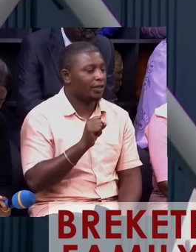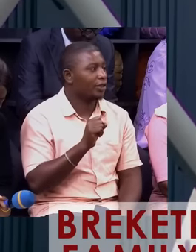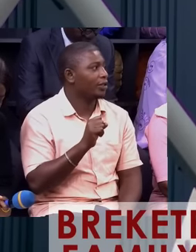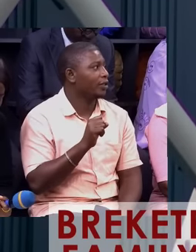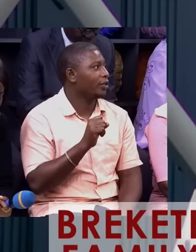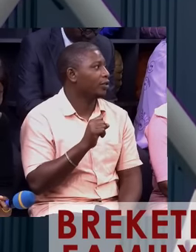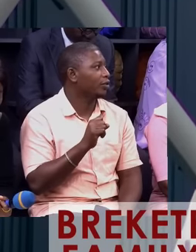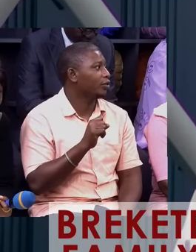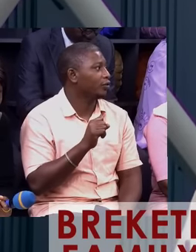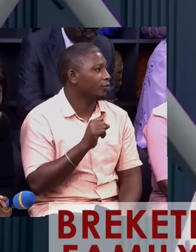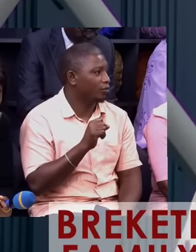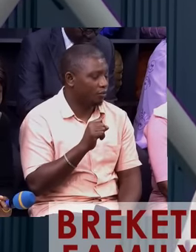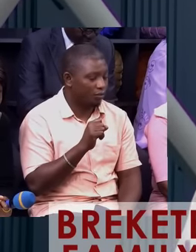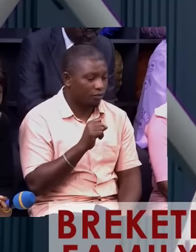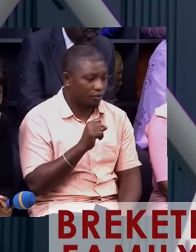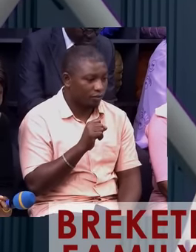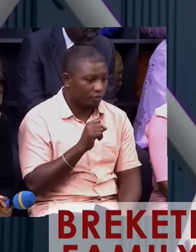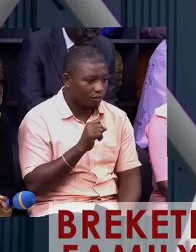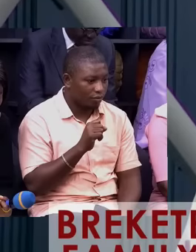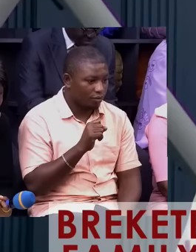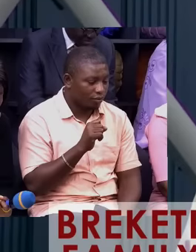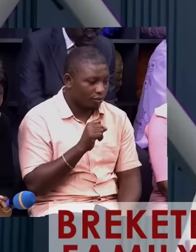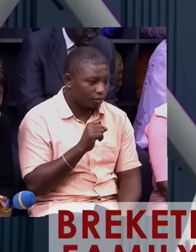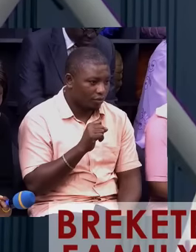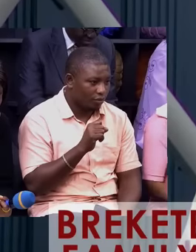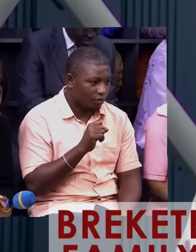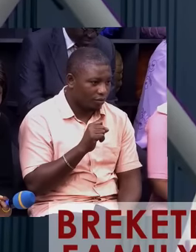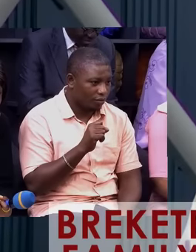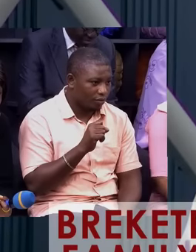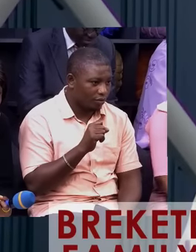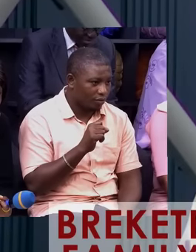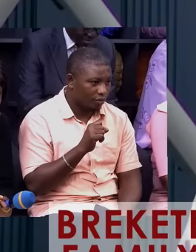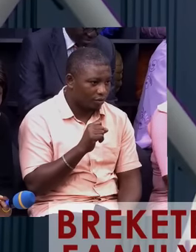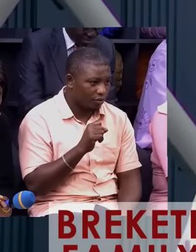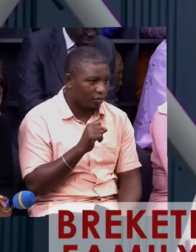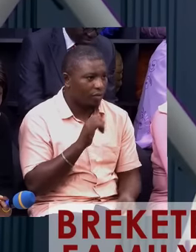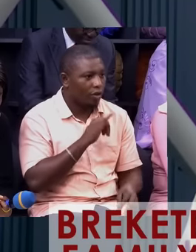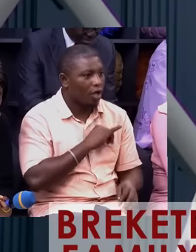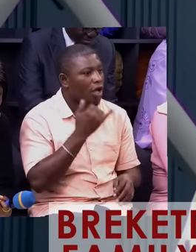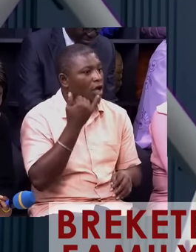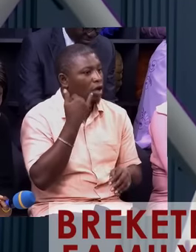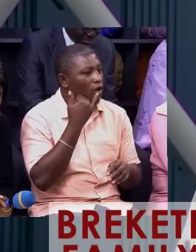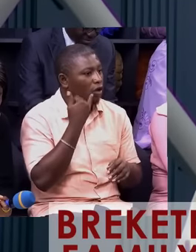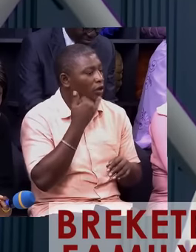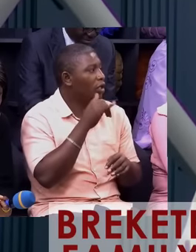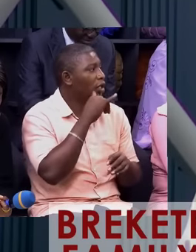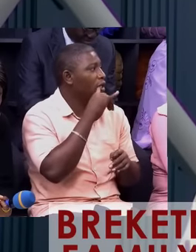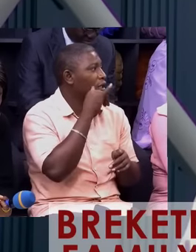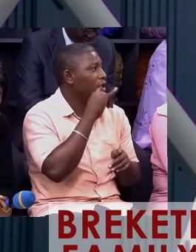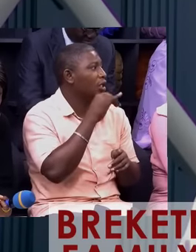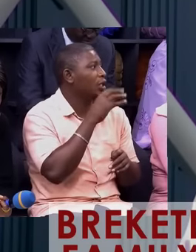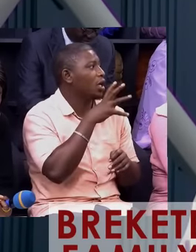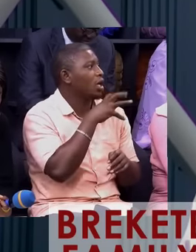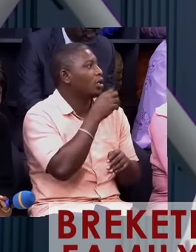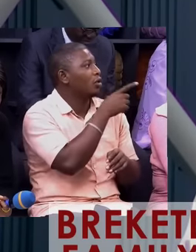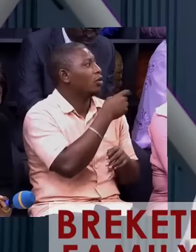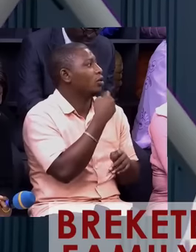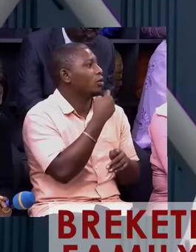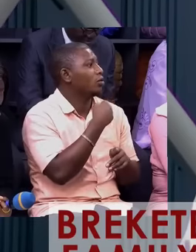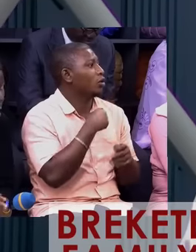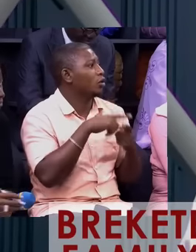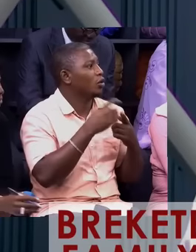okay talk I called you the last the beginning of this to call next